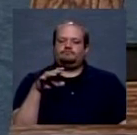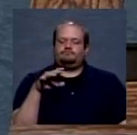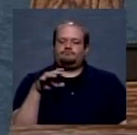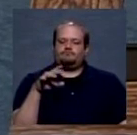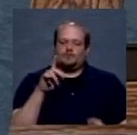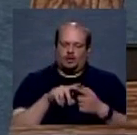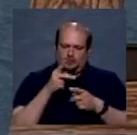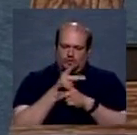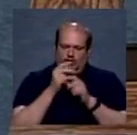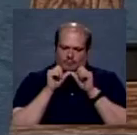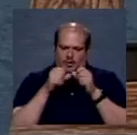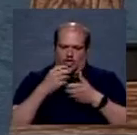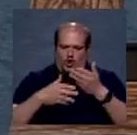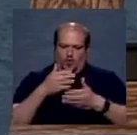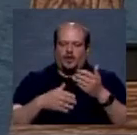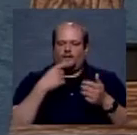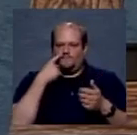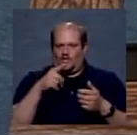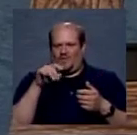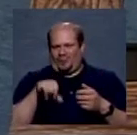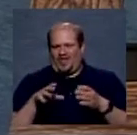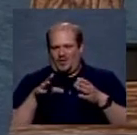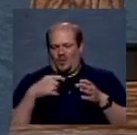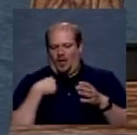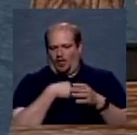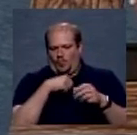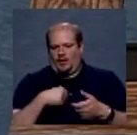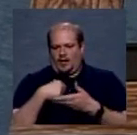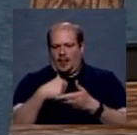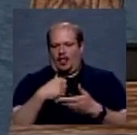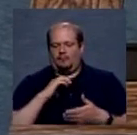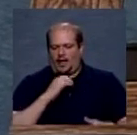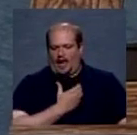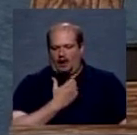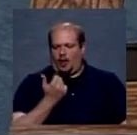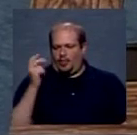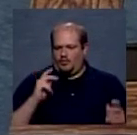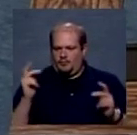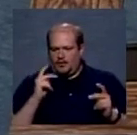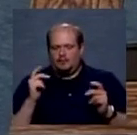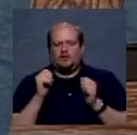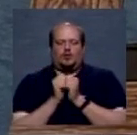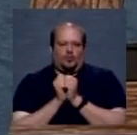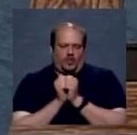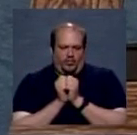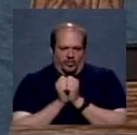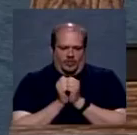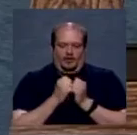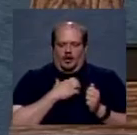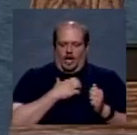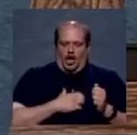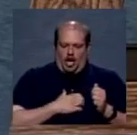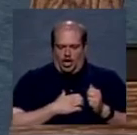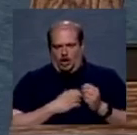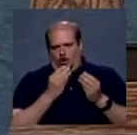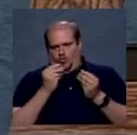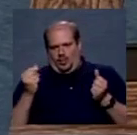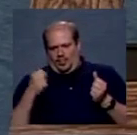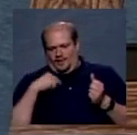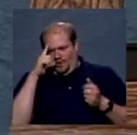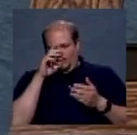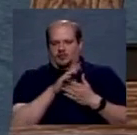to keep it going for, you know, that way we can help our other people with hunger relief, I believe it